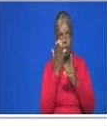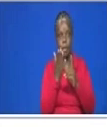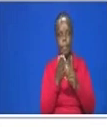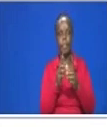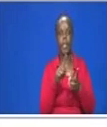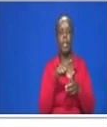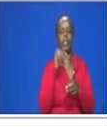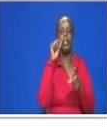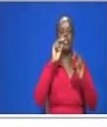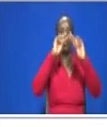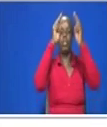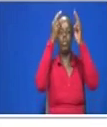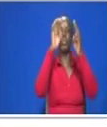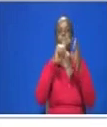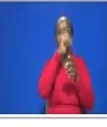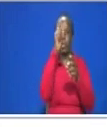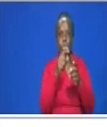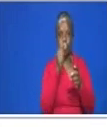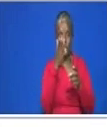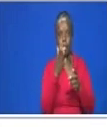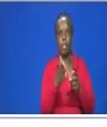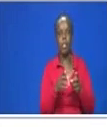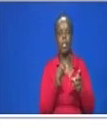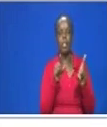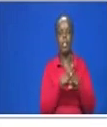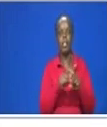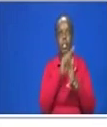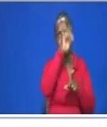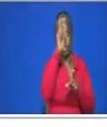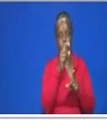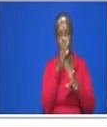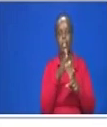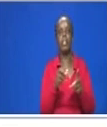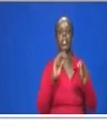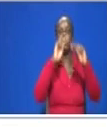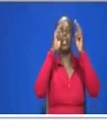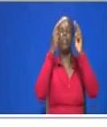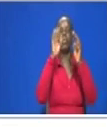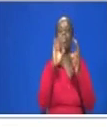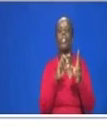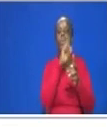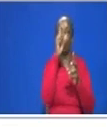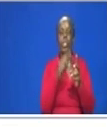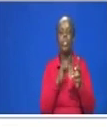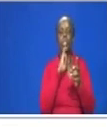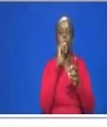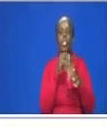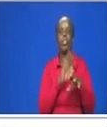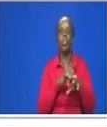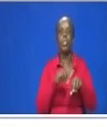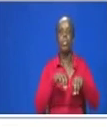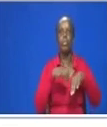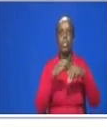one, identify the theme of the question. And in this case, the theme of the question is on